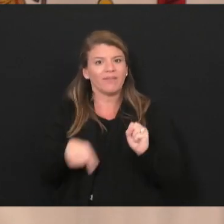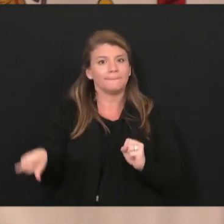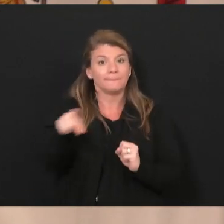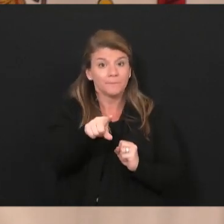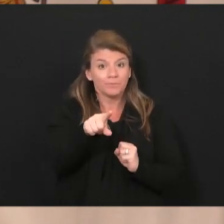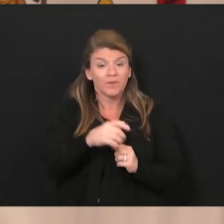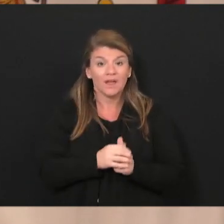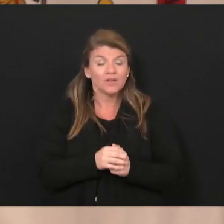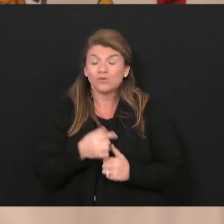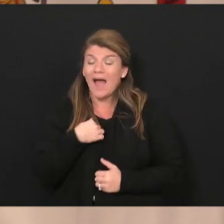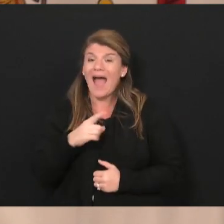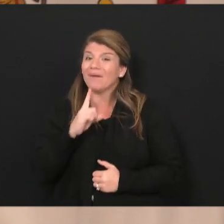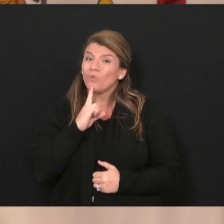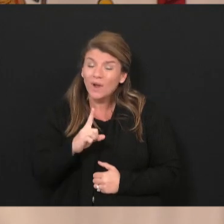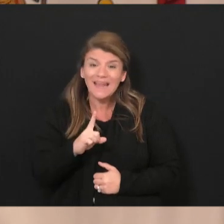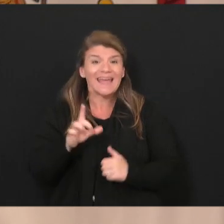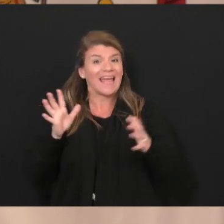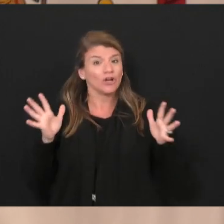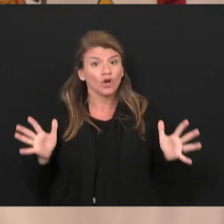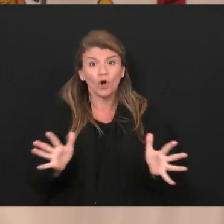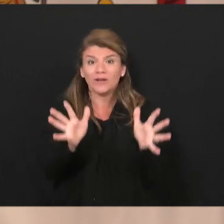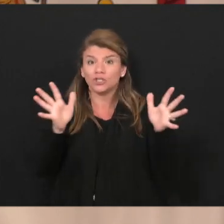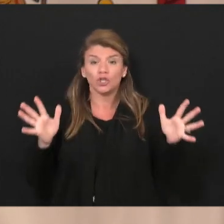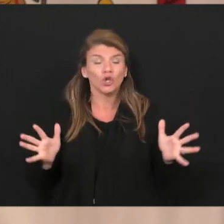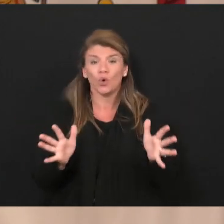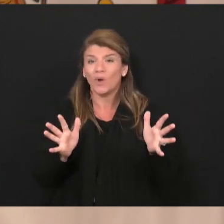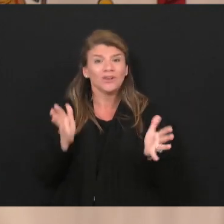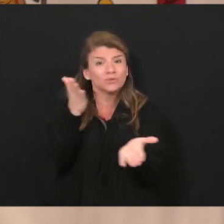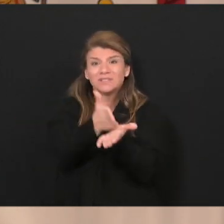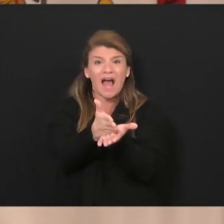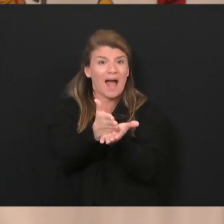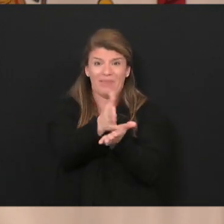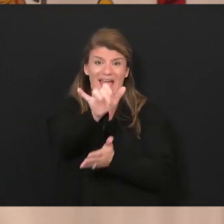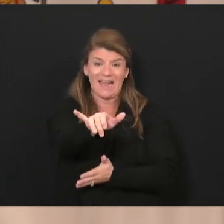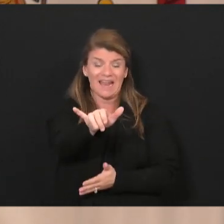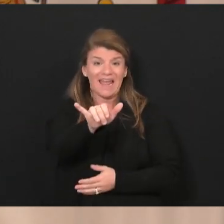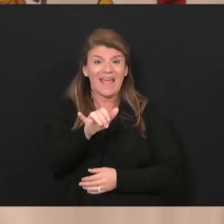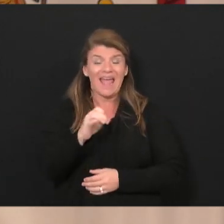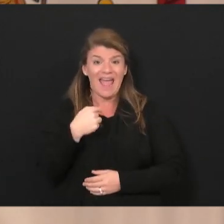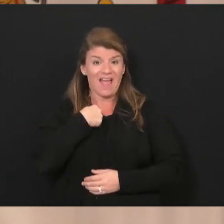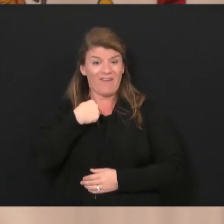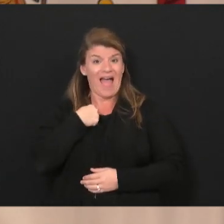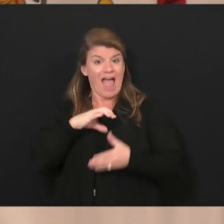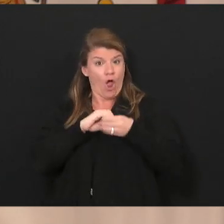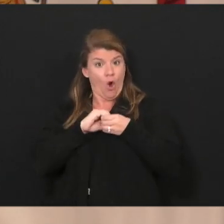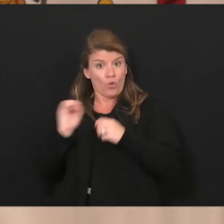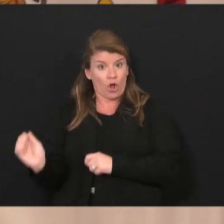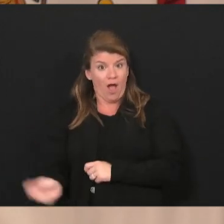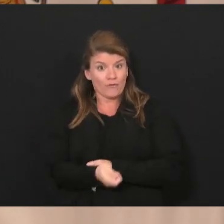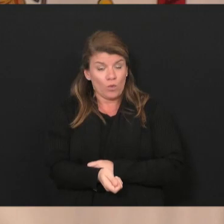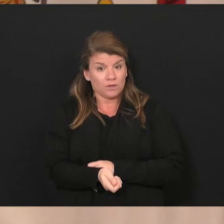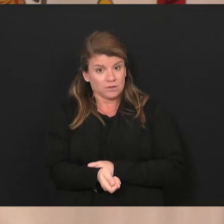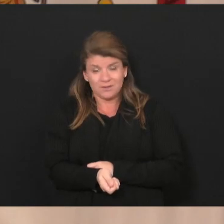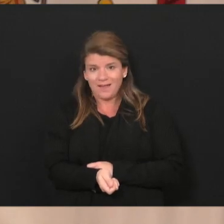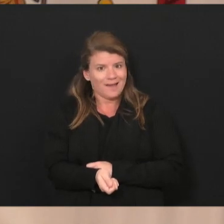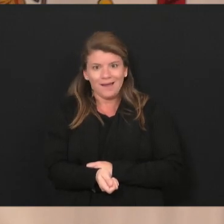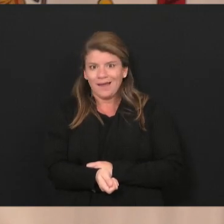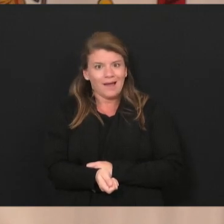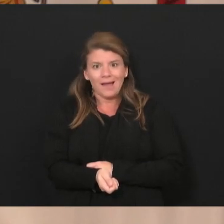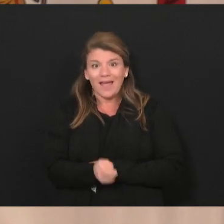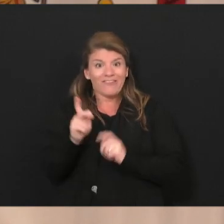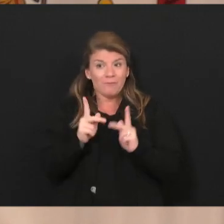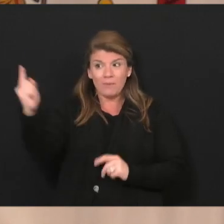would significantly discourage, if I were the golf courses, I would significantly discourage people coming today